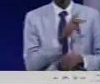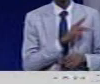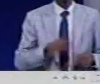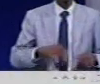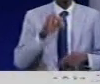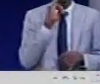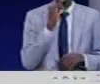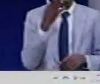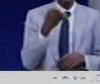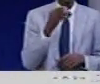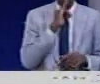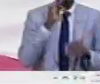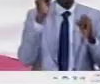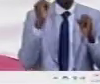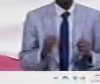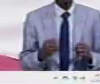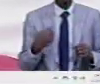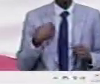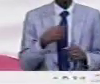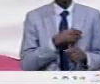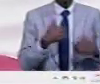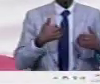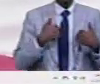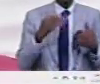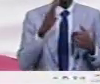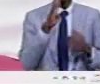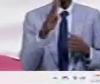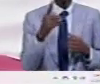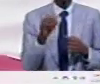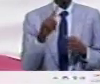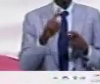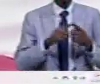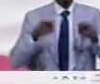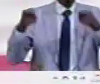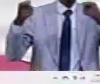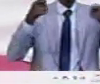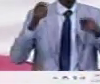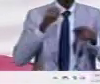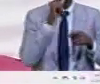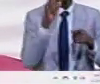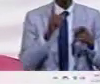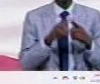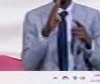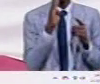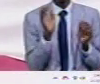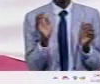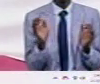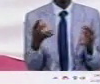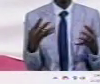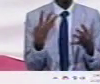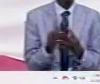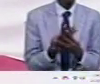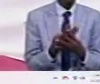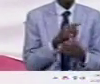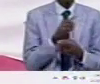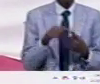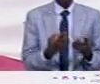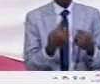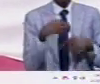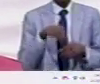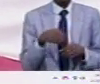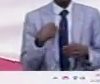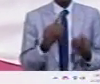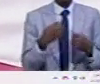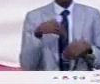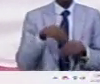When we step in with light, taking over territories and reaching the highest heights. There once was a